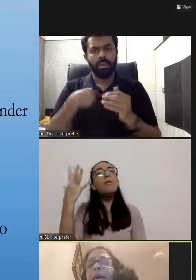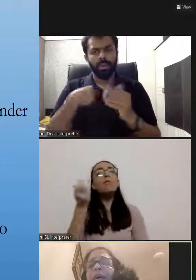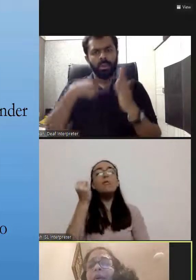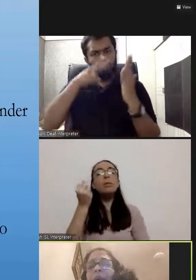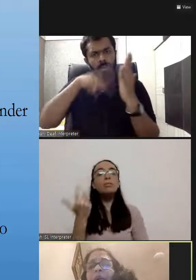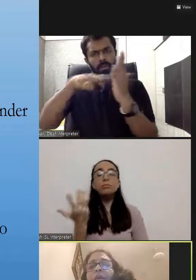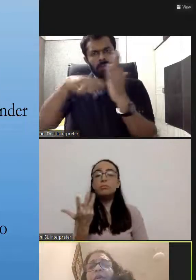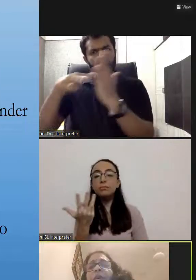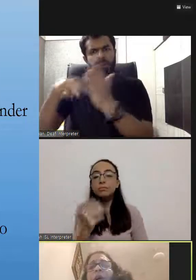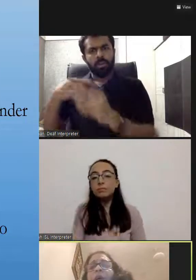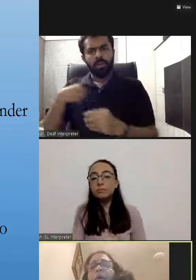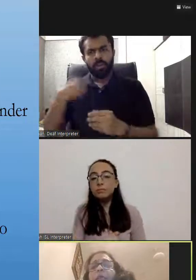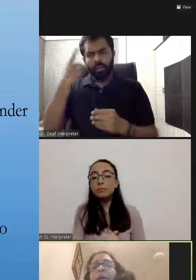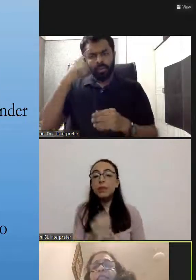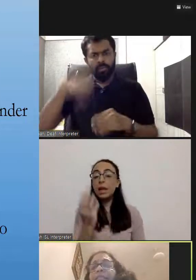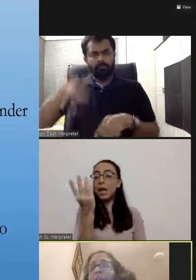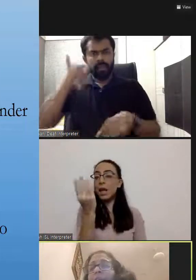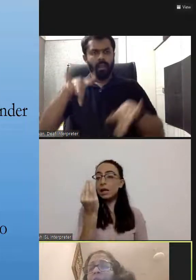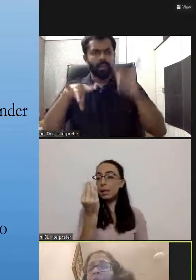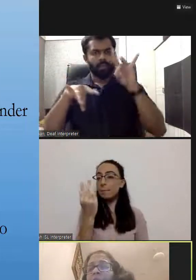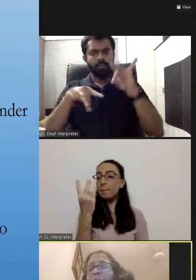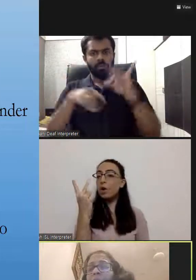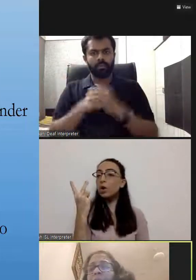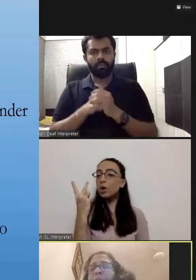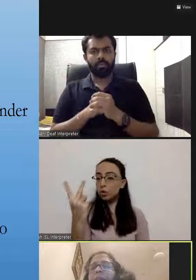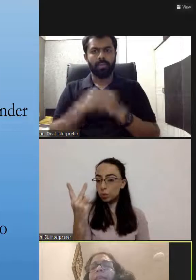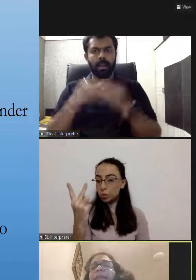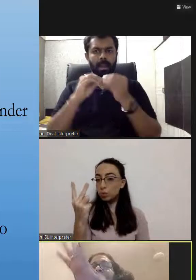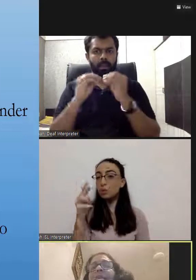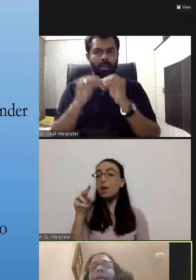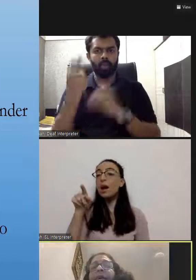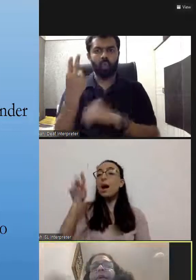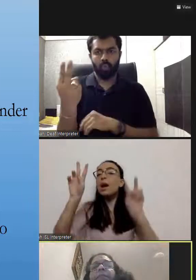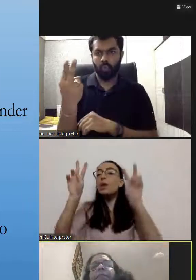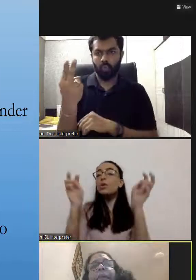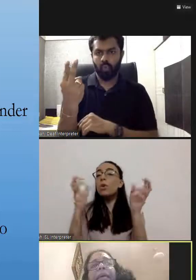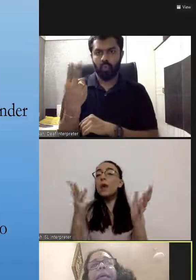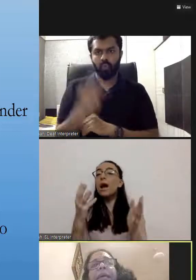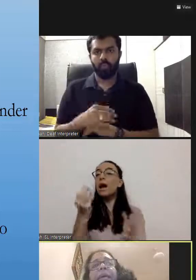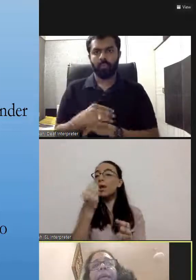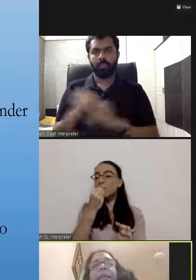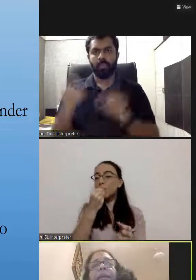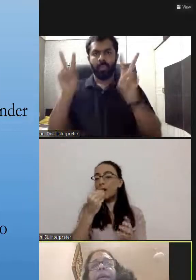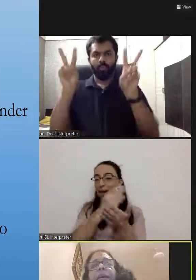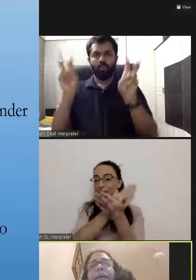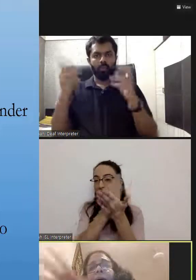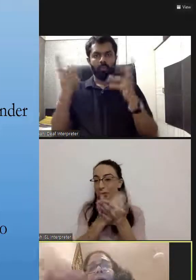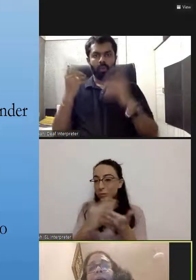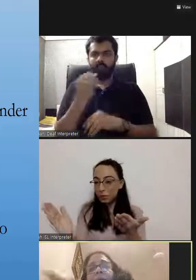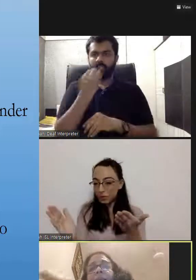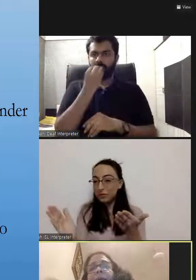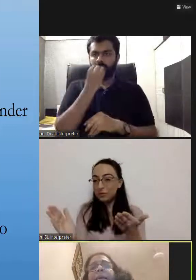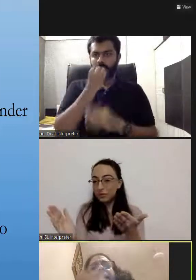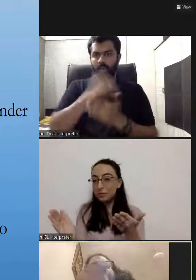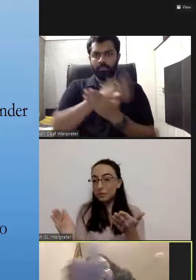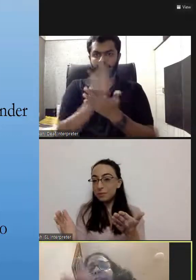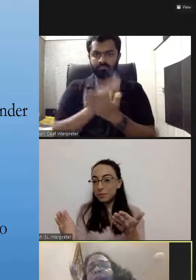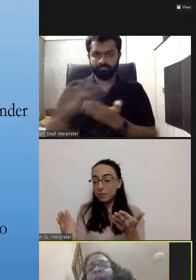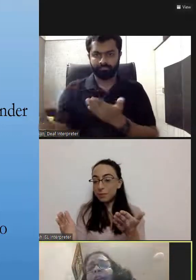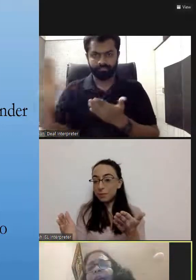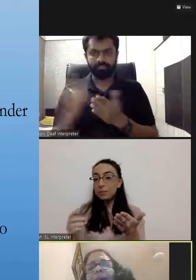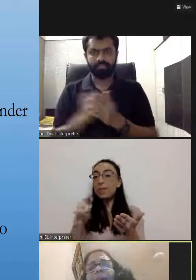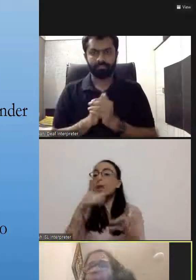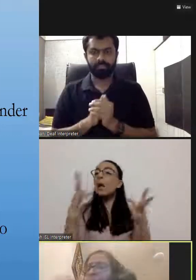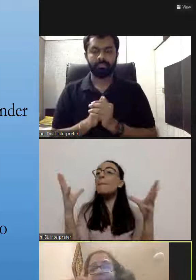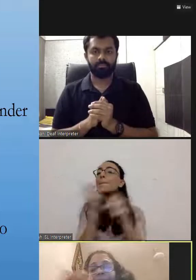that Goal 2 around zero hunger is missing completely in the targets.